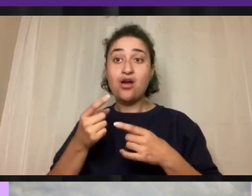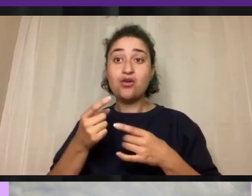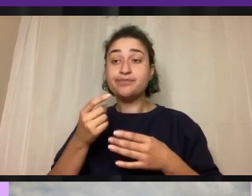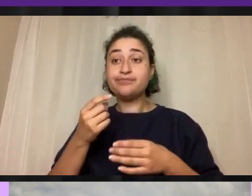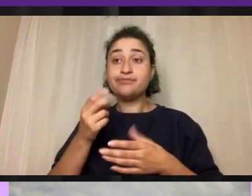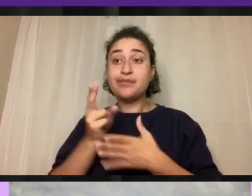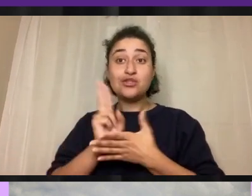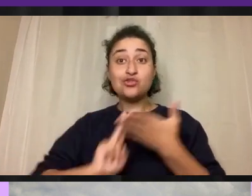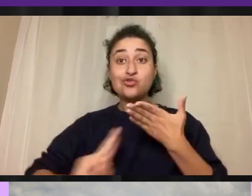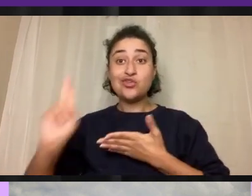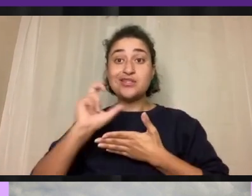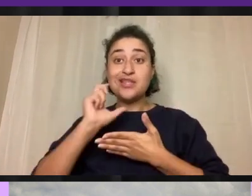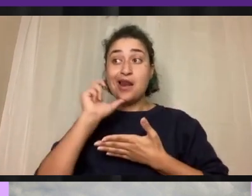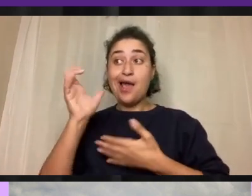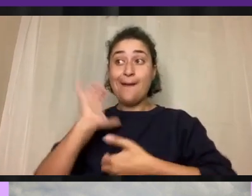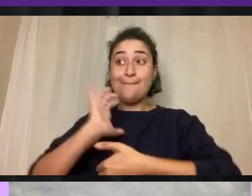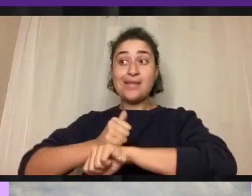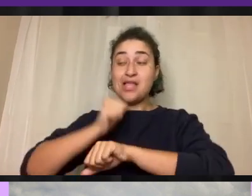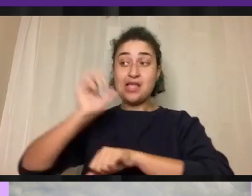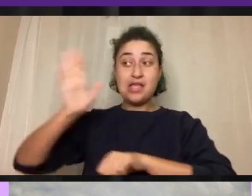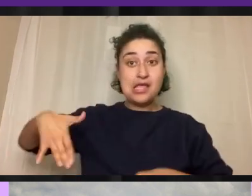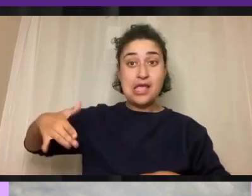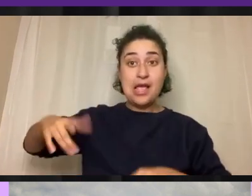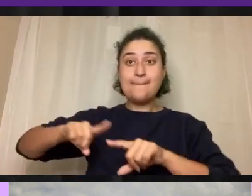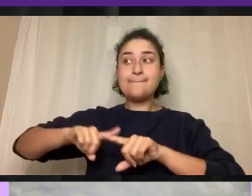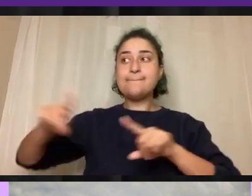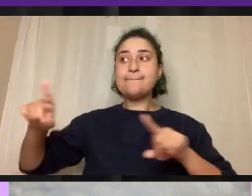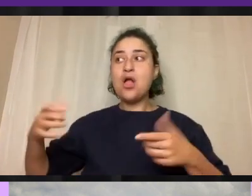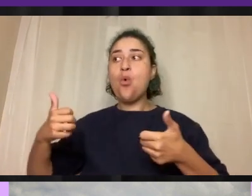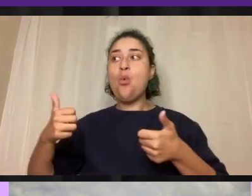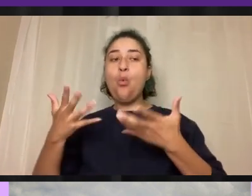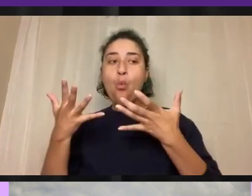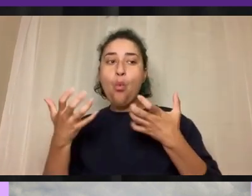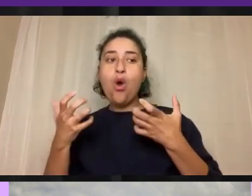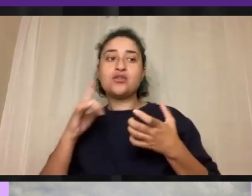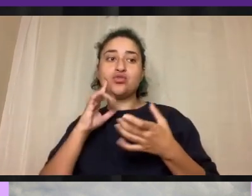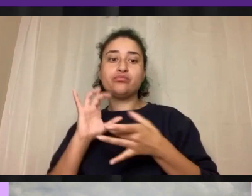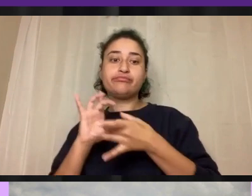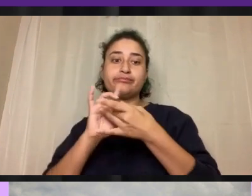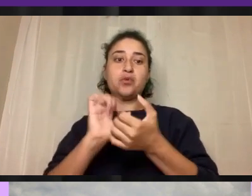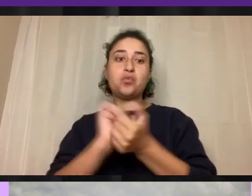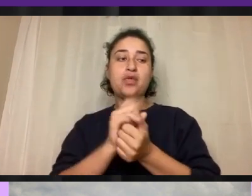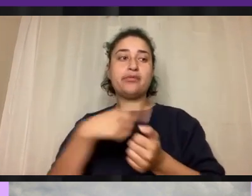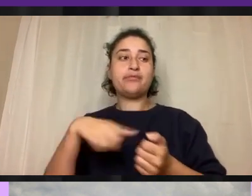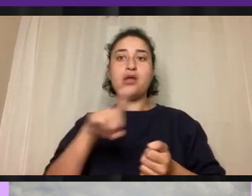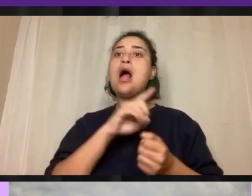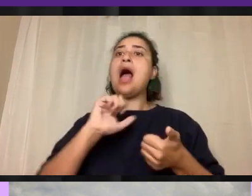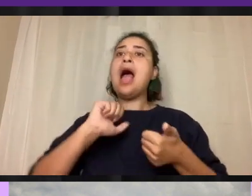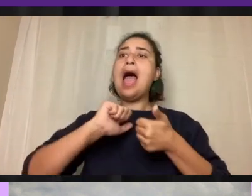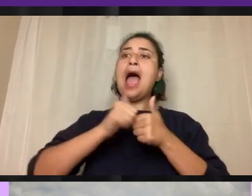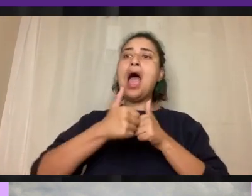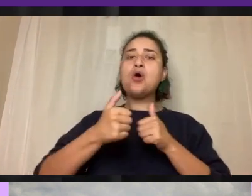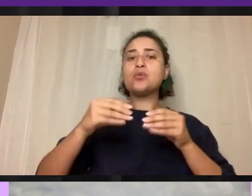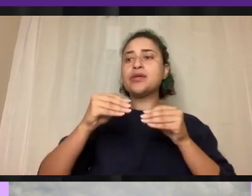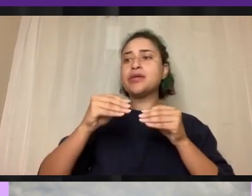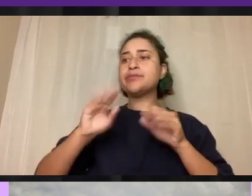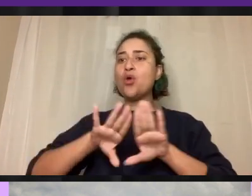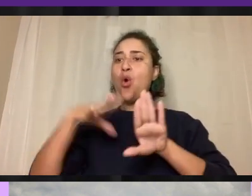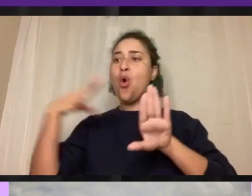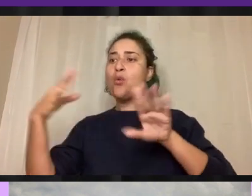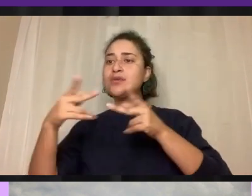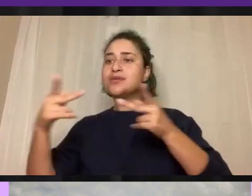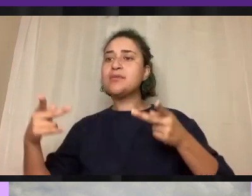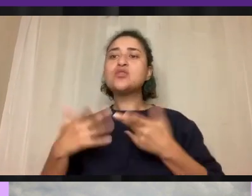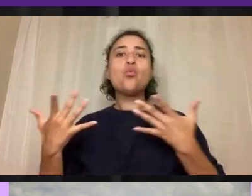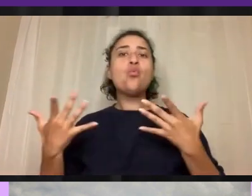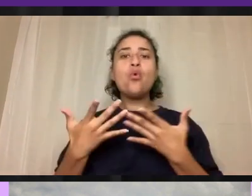those institutions to actually make the way forward. How do we make space? Do we make space? What is the role that we're all playing together in